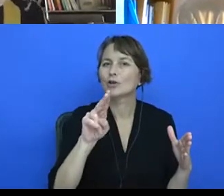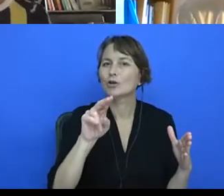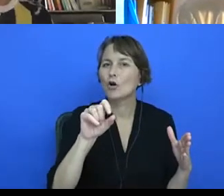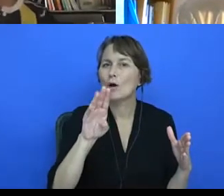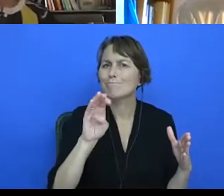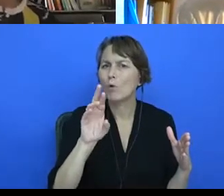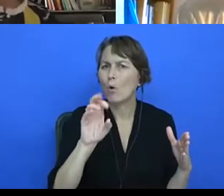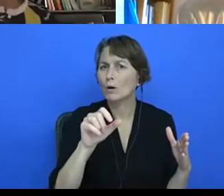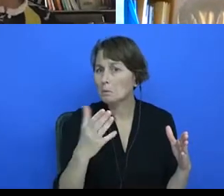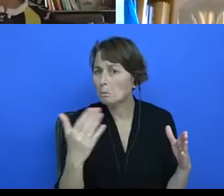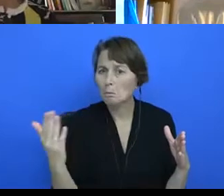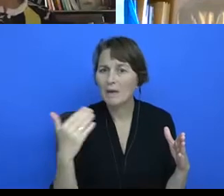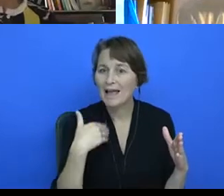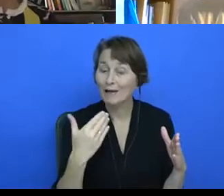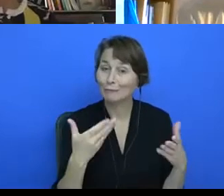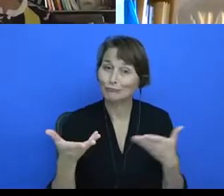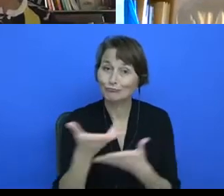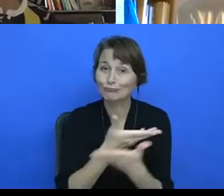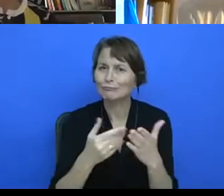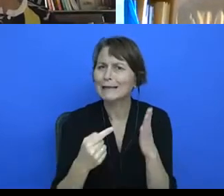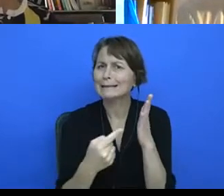worth mentioning, sharing?